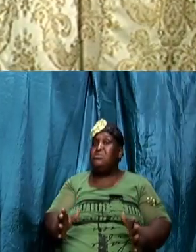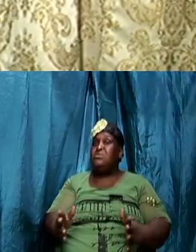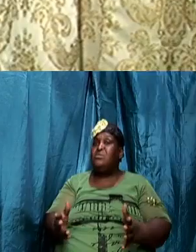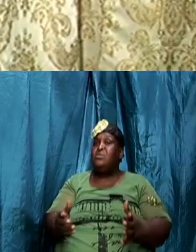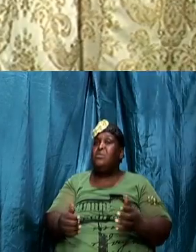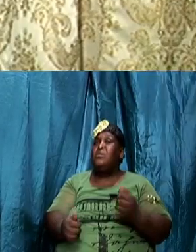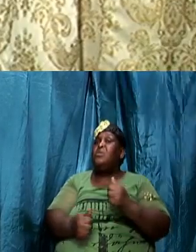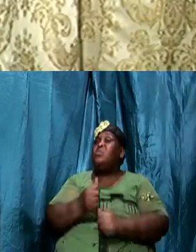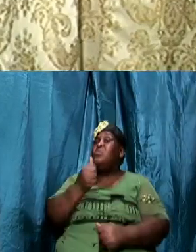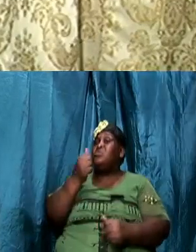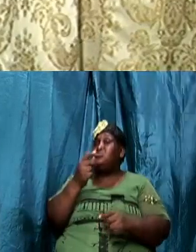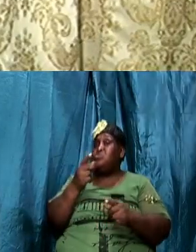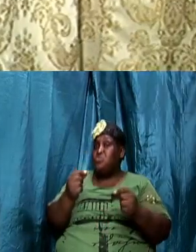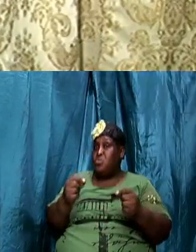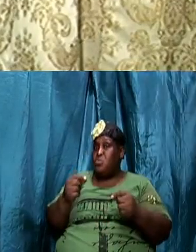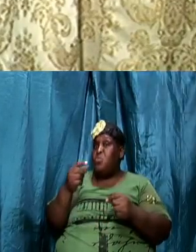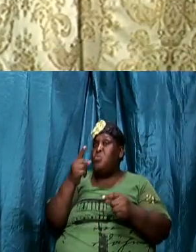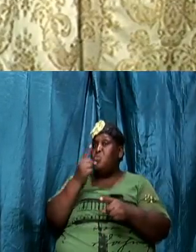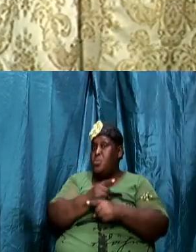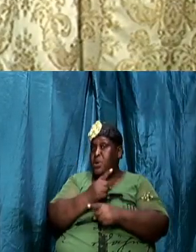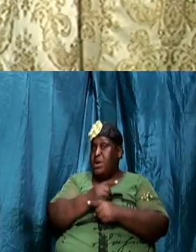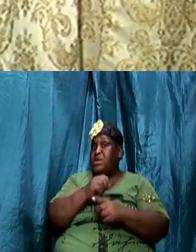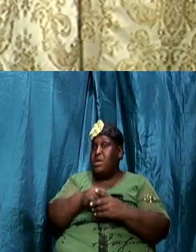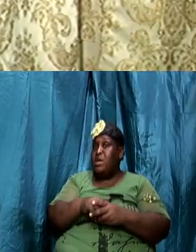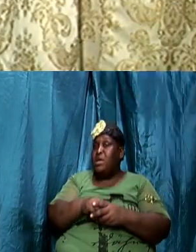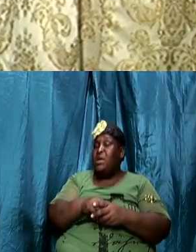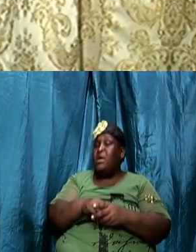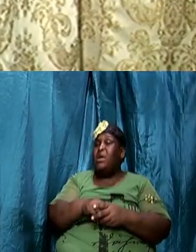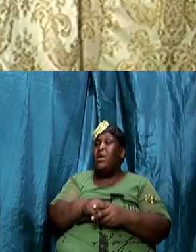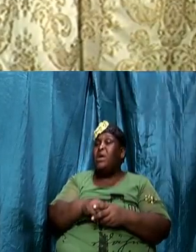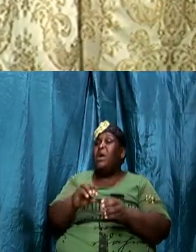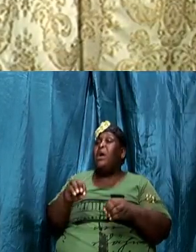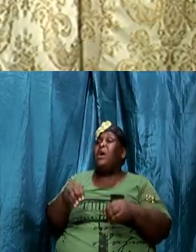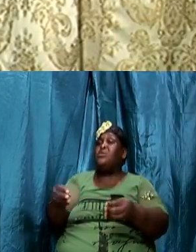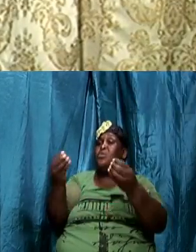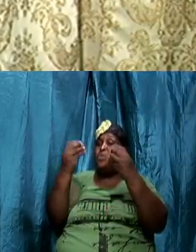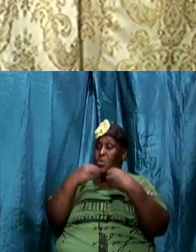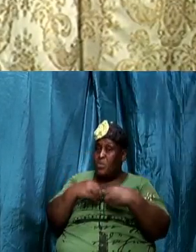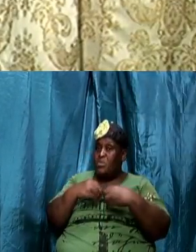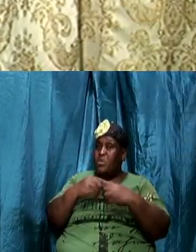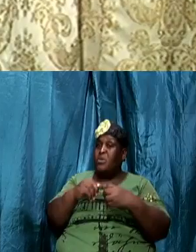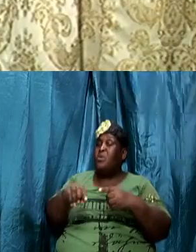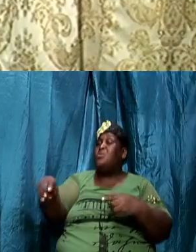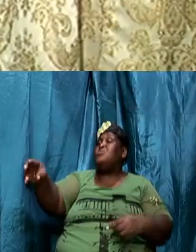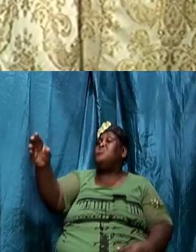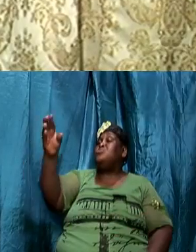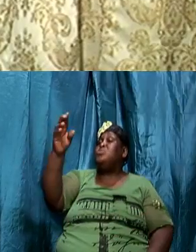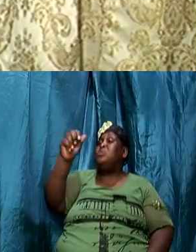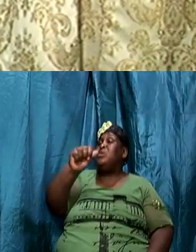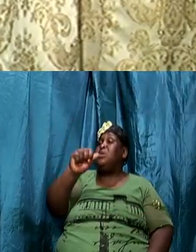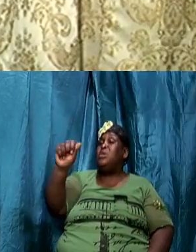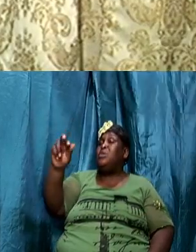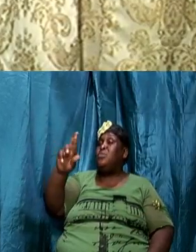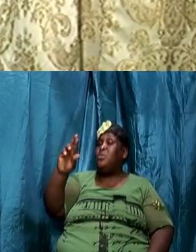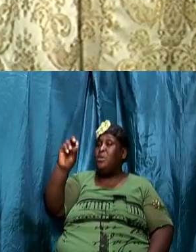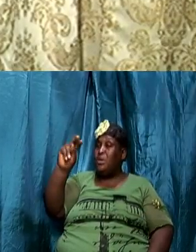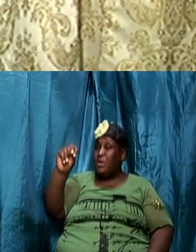they did right in Exodus 32, and came to Aaron and said, Aaron,